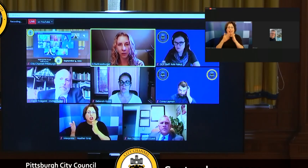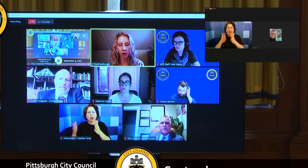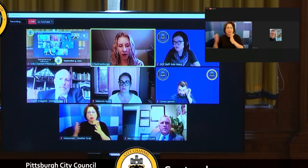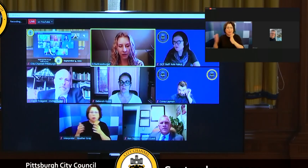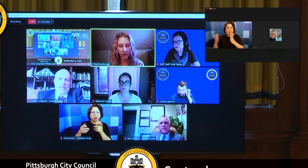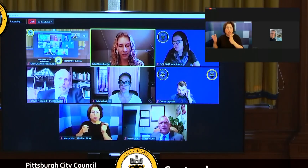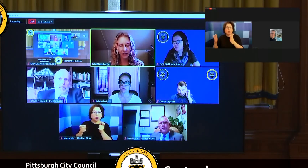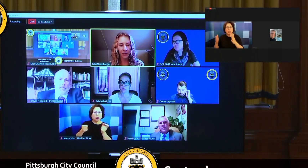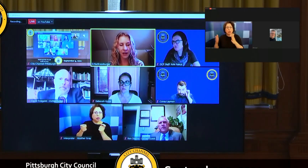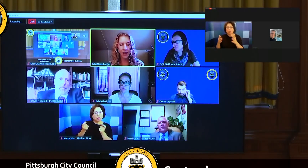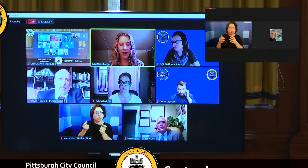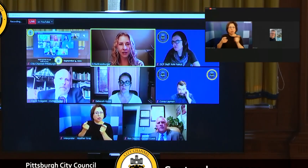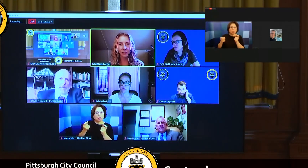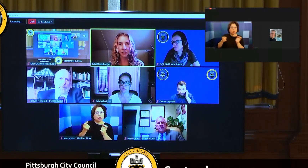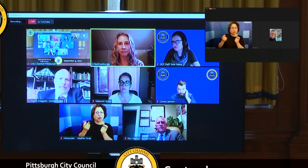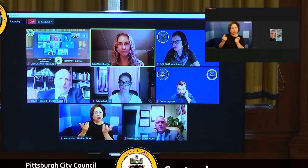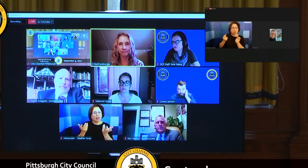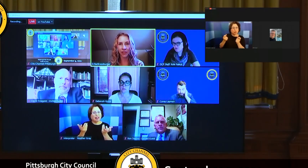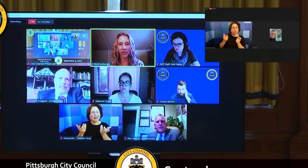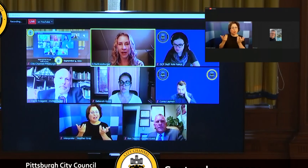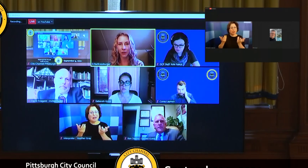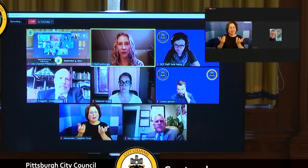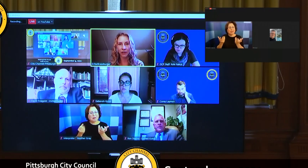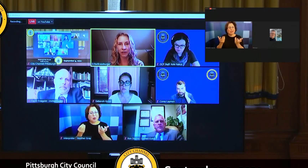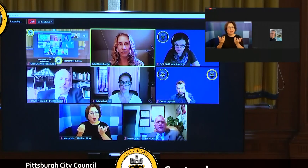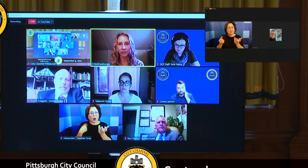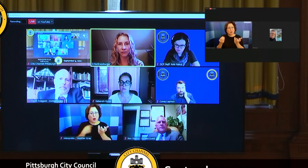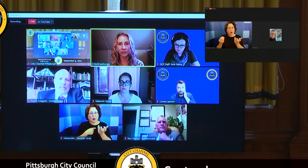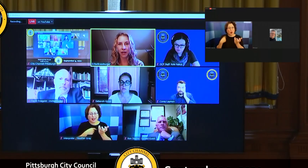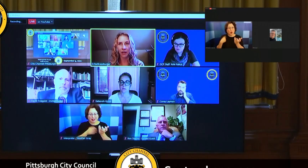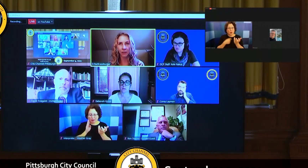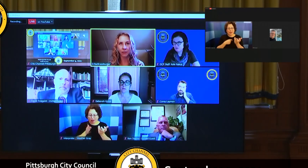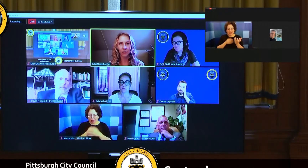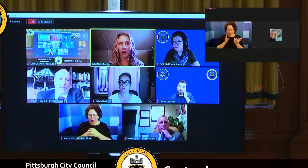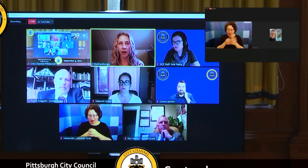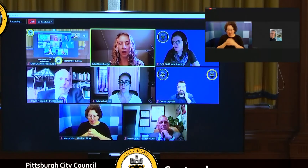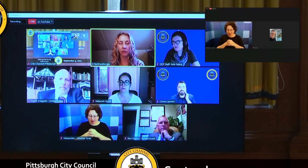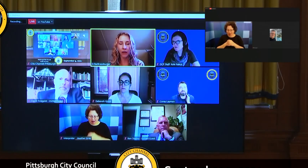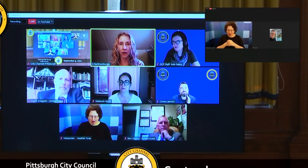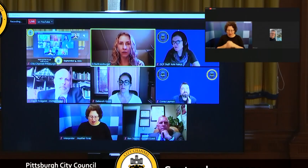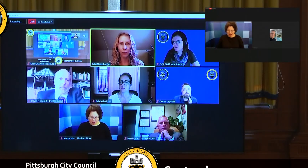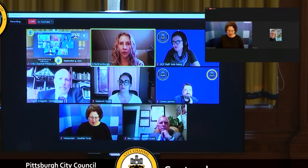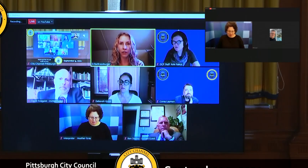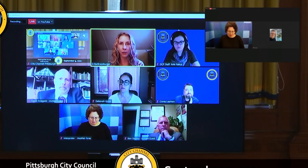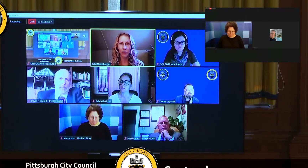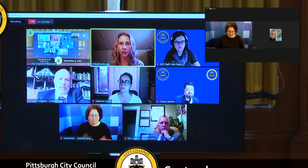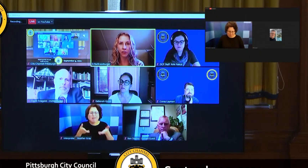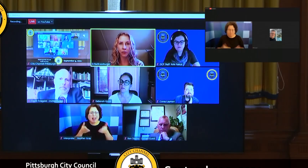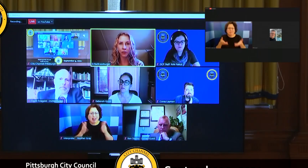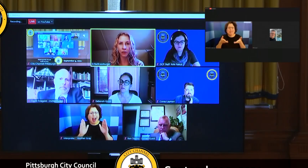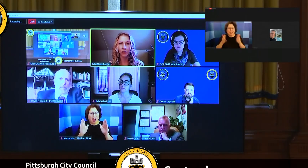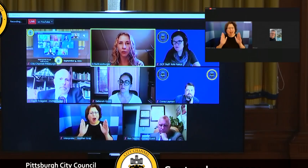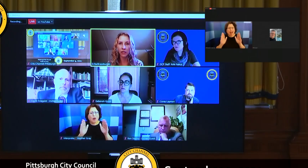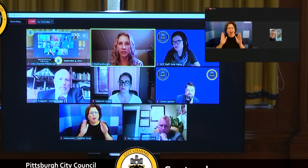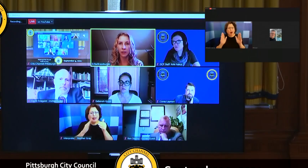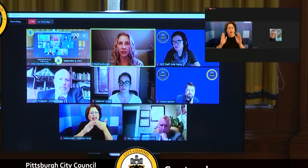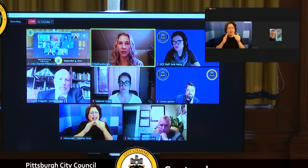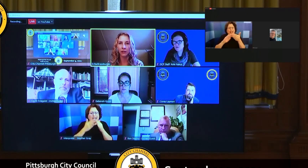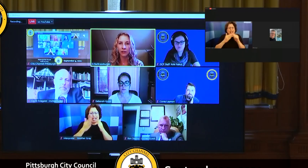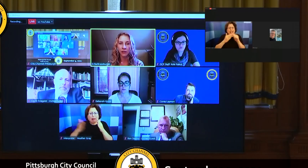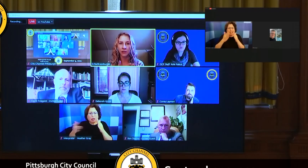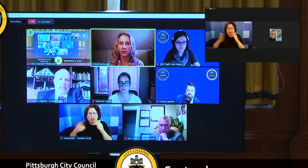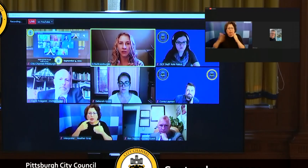be codified, and that will allow for neighbors to be able to point to